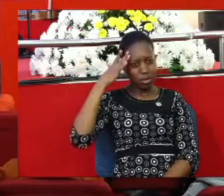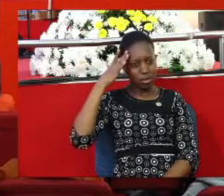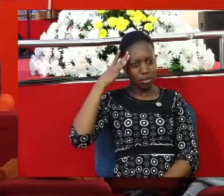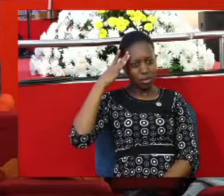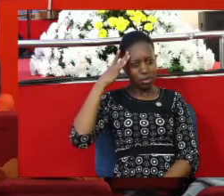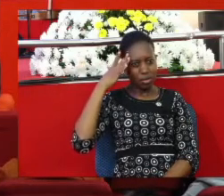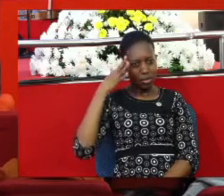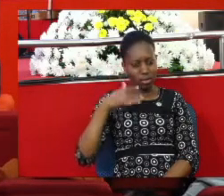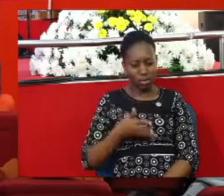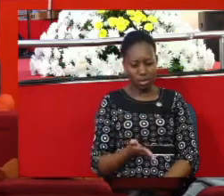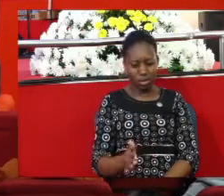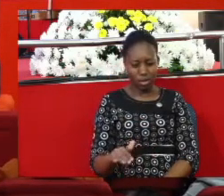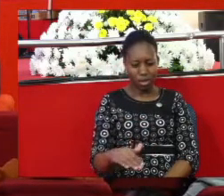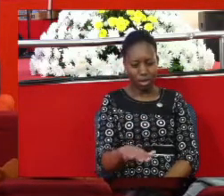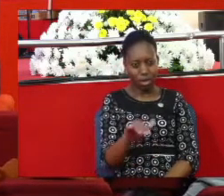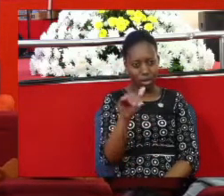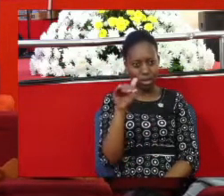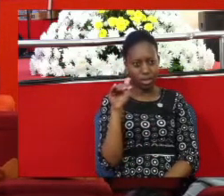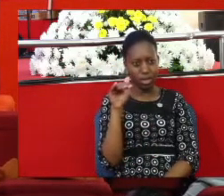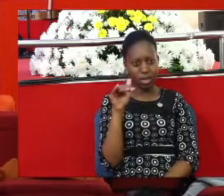So we discovered, oh.